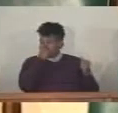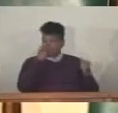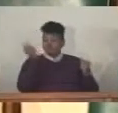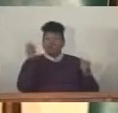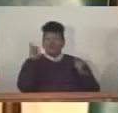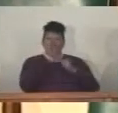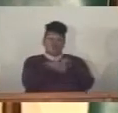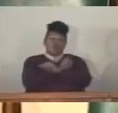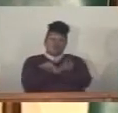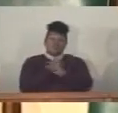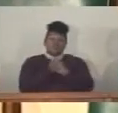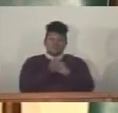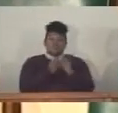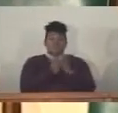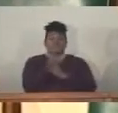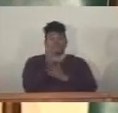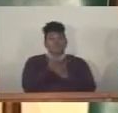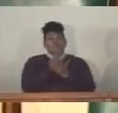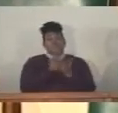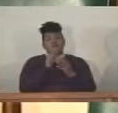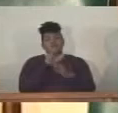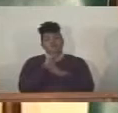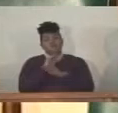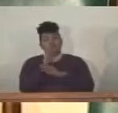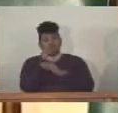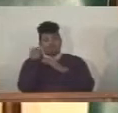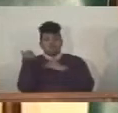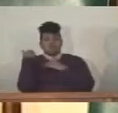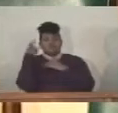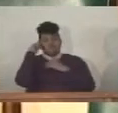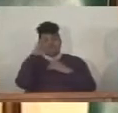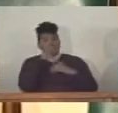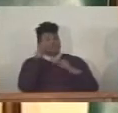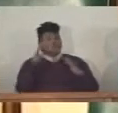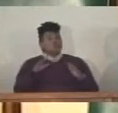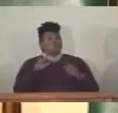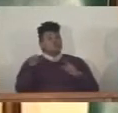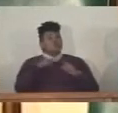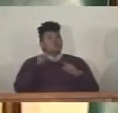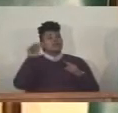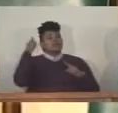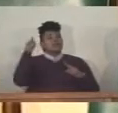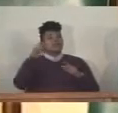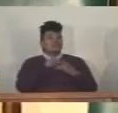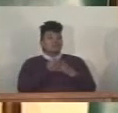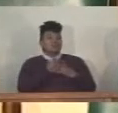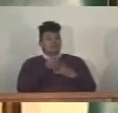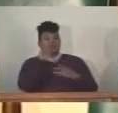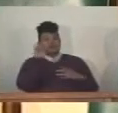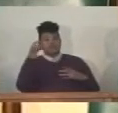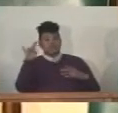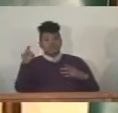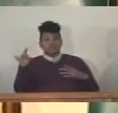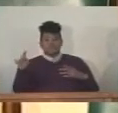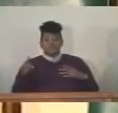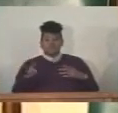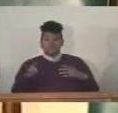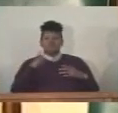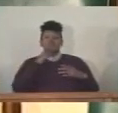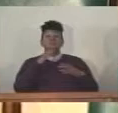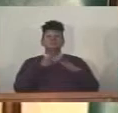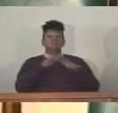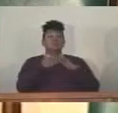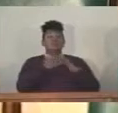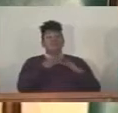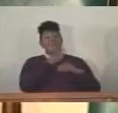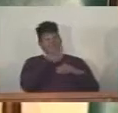the authority, with the approval of the Minister responsible for agriculture, on the 10th day of January 2018, made the Jamaica Agricultural